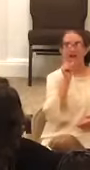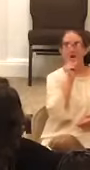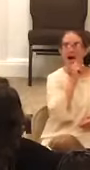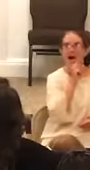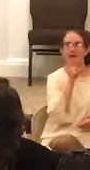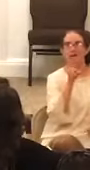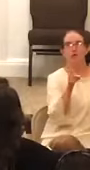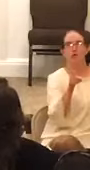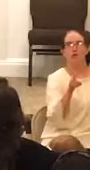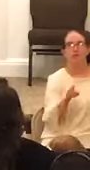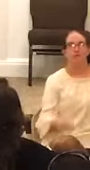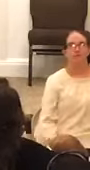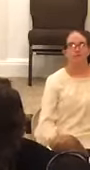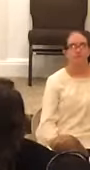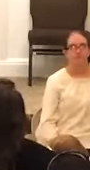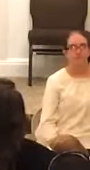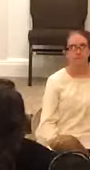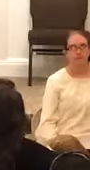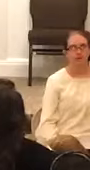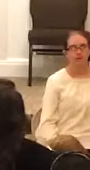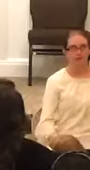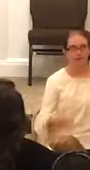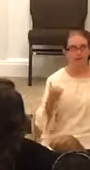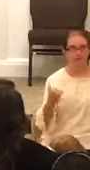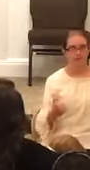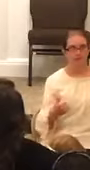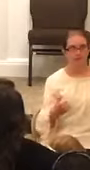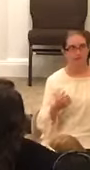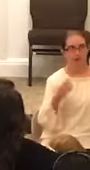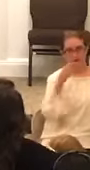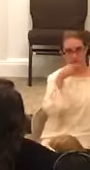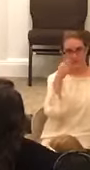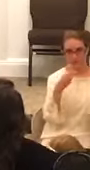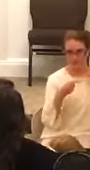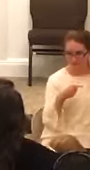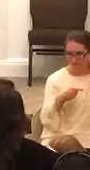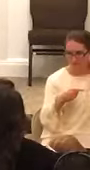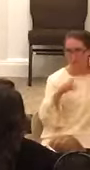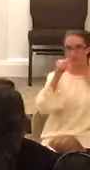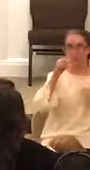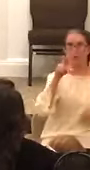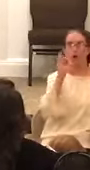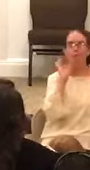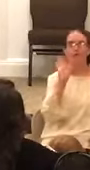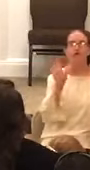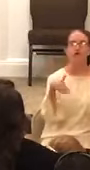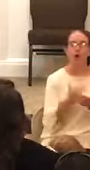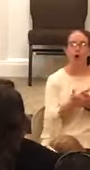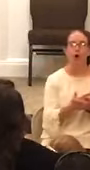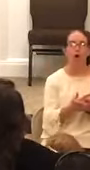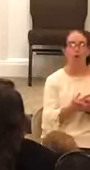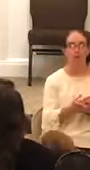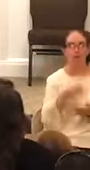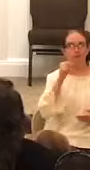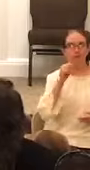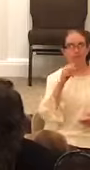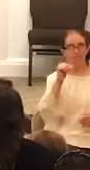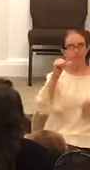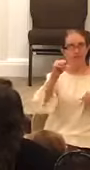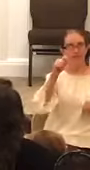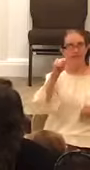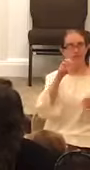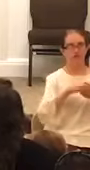you. Amen. Now, why would he say that? What did Paul preach after all? Do anybody know what Paul preached in Acts